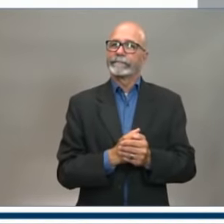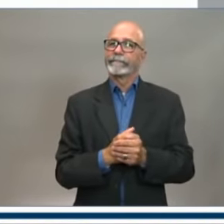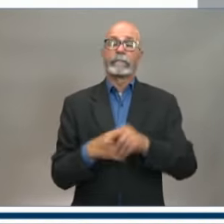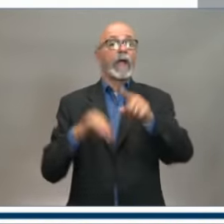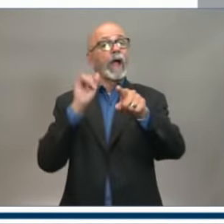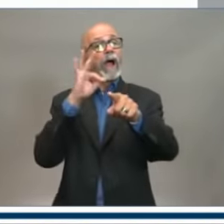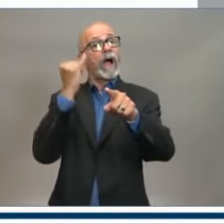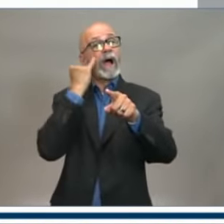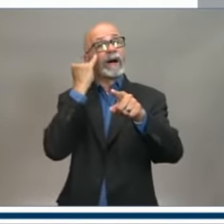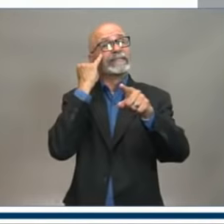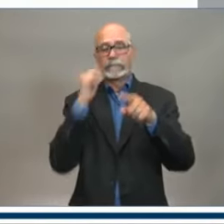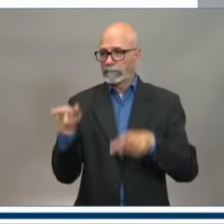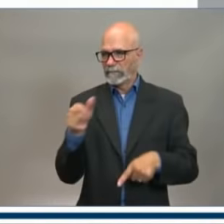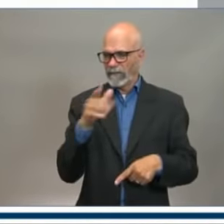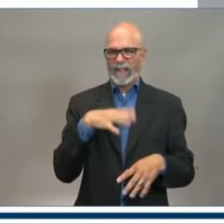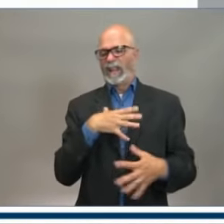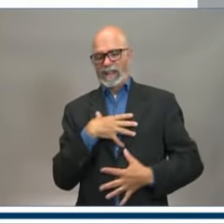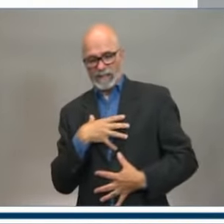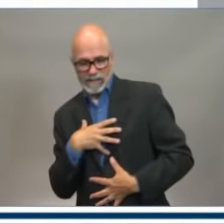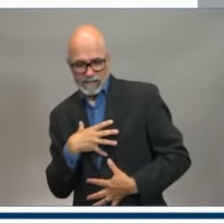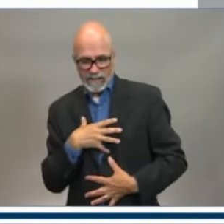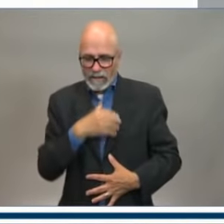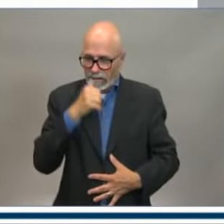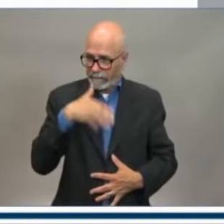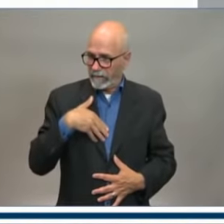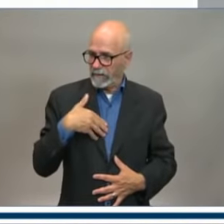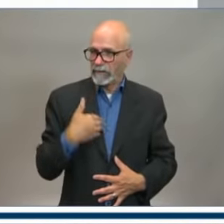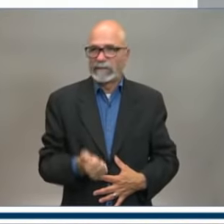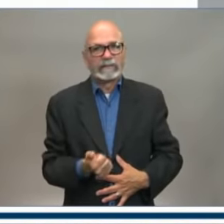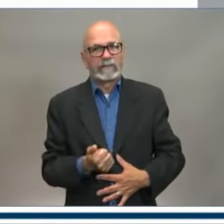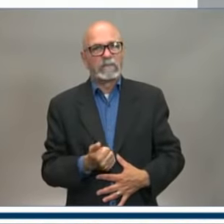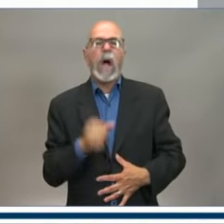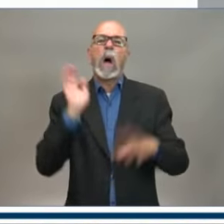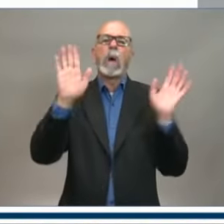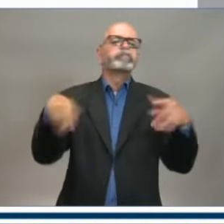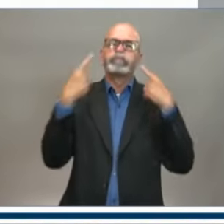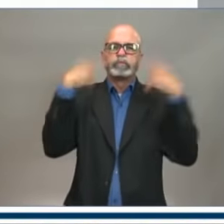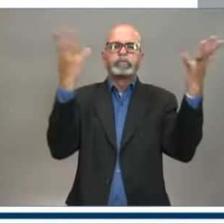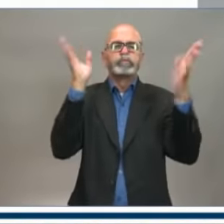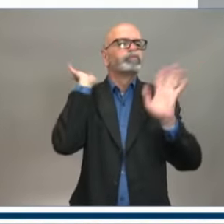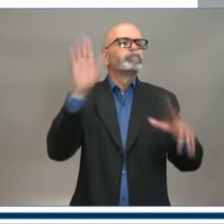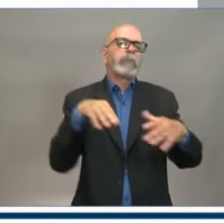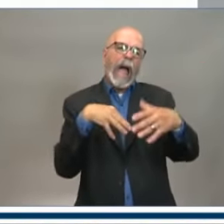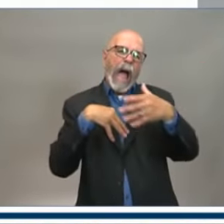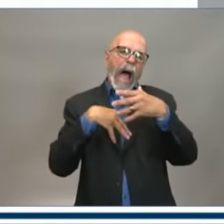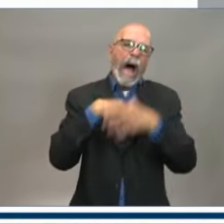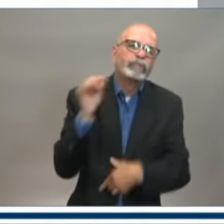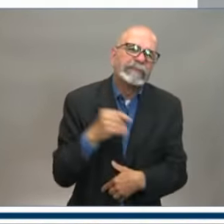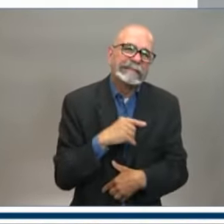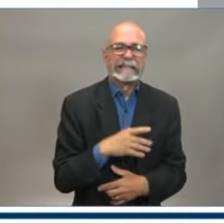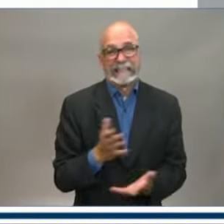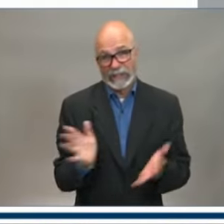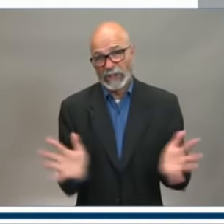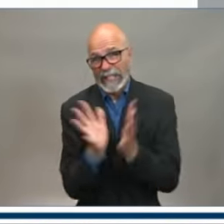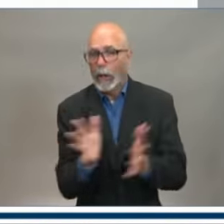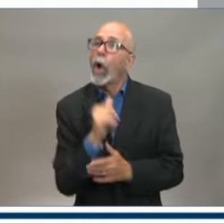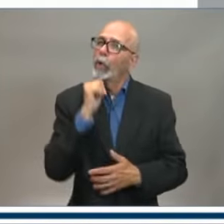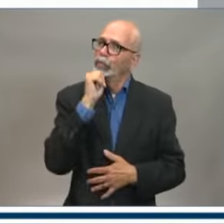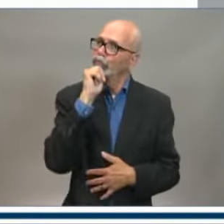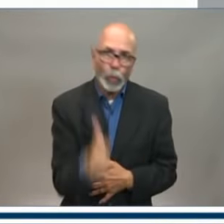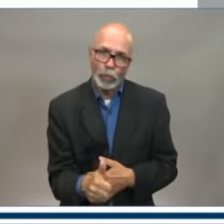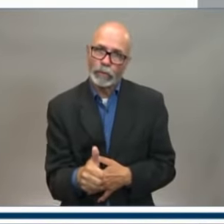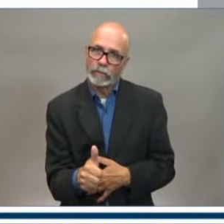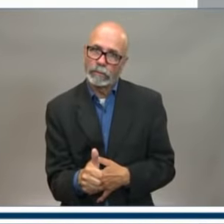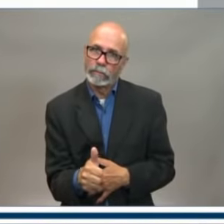well, then that is not the time to go out. You may have COVID-19, and if you meet any of the symptoms, or if you're